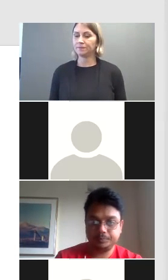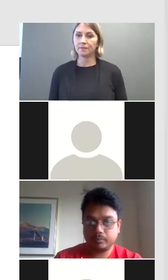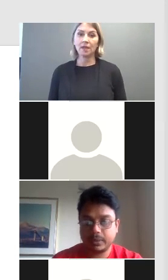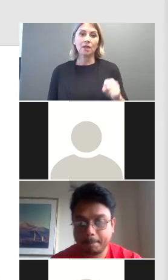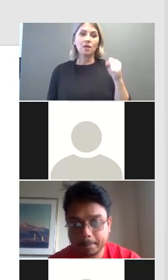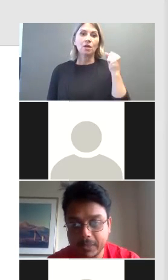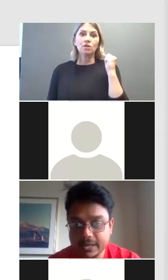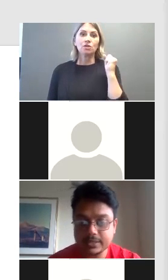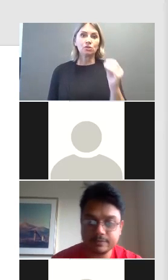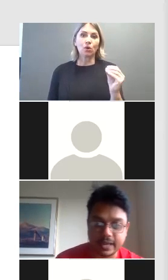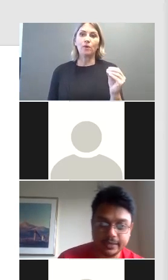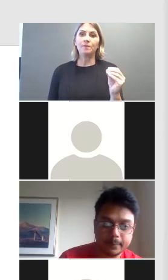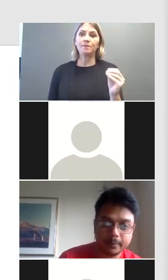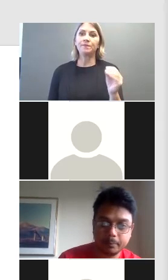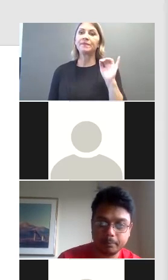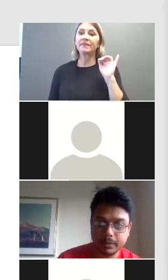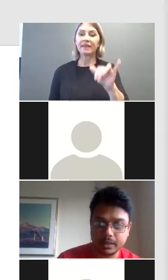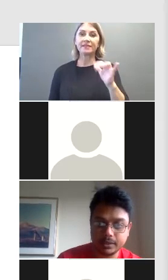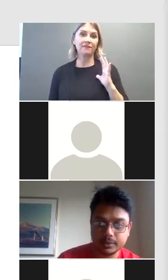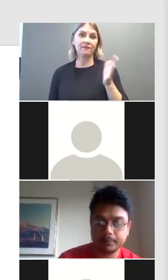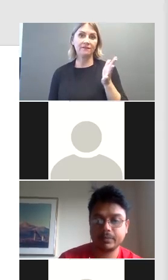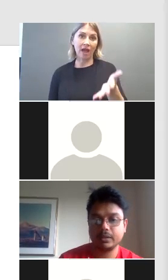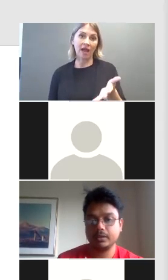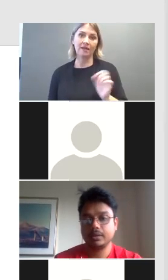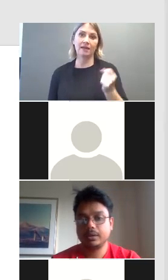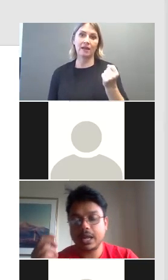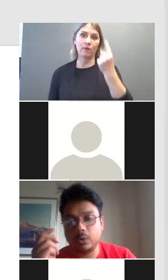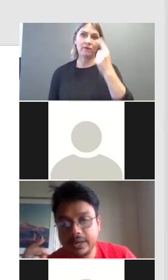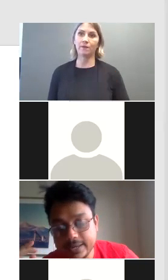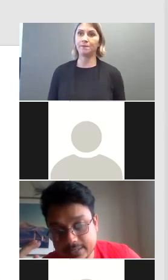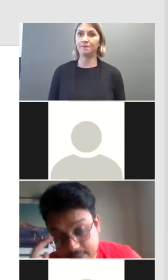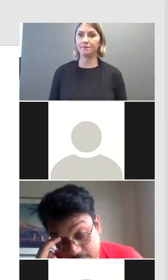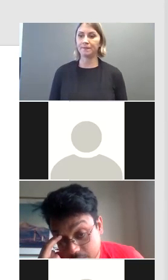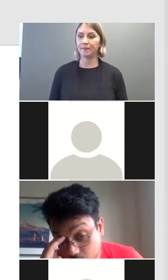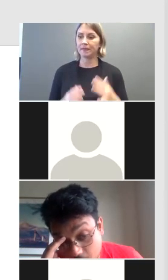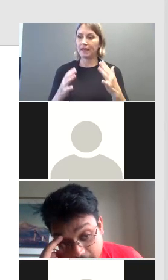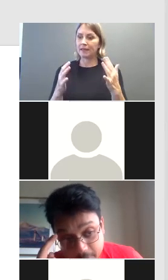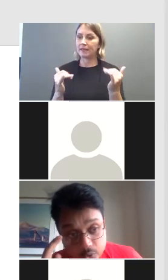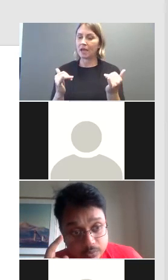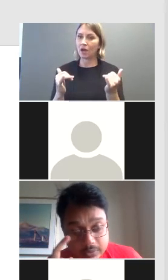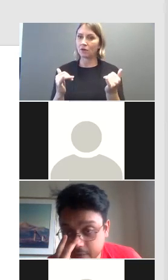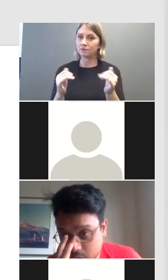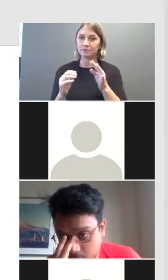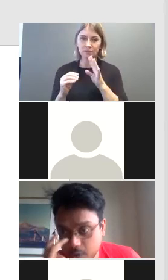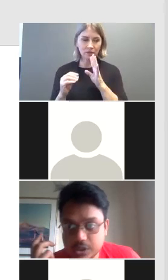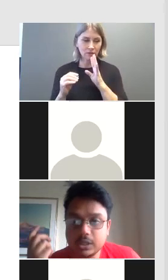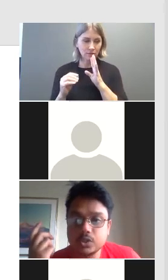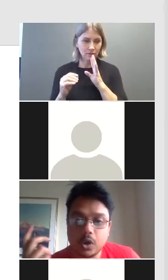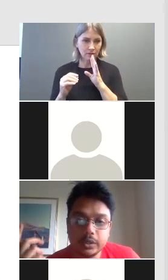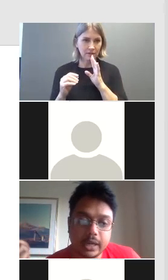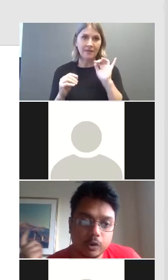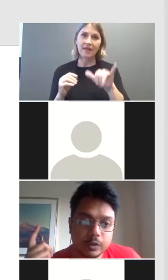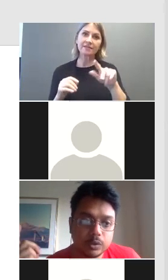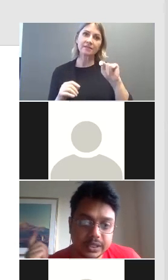So that is fine, but now let's talk about, so that was